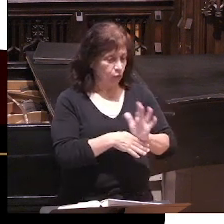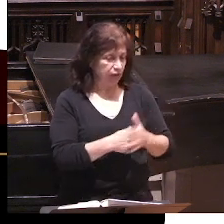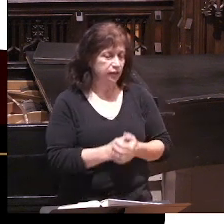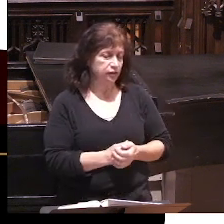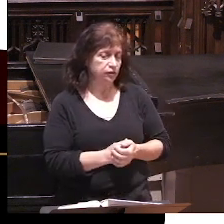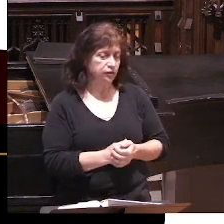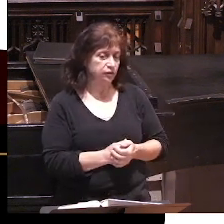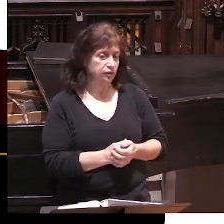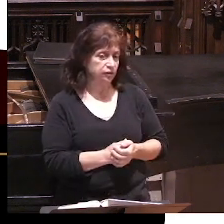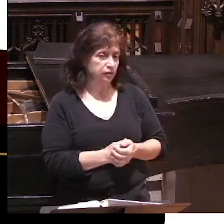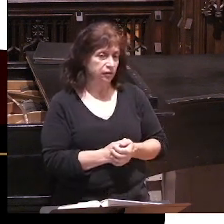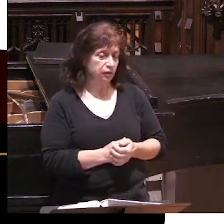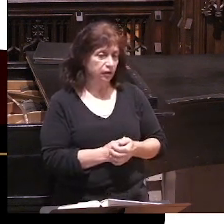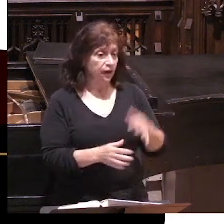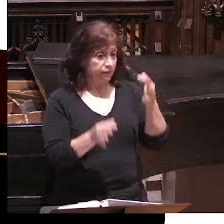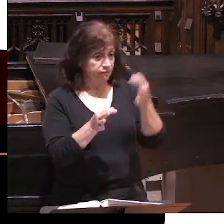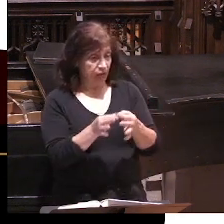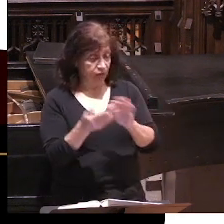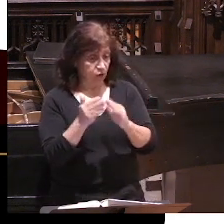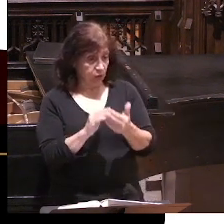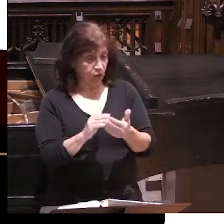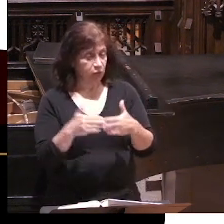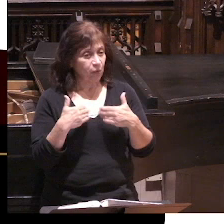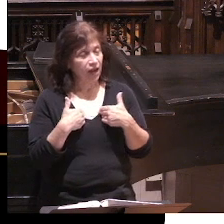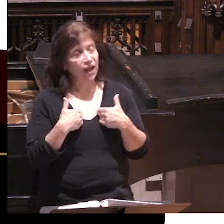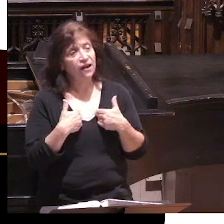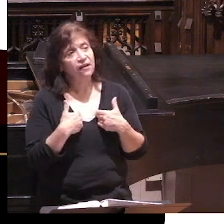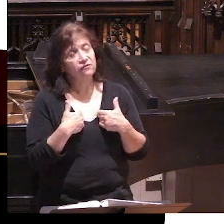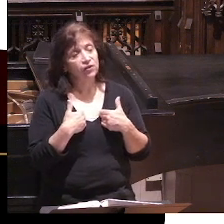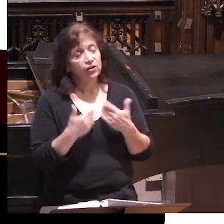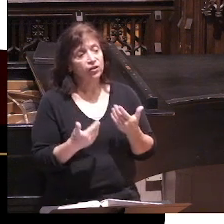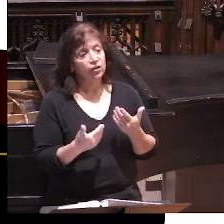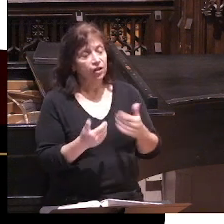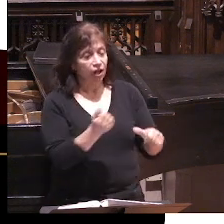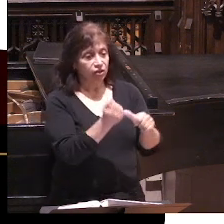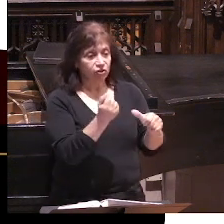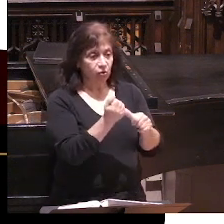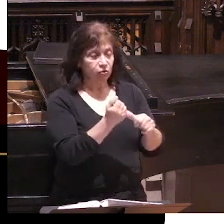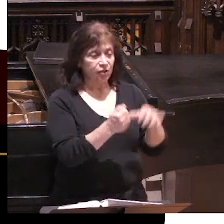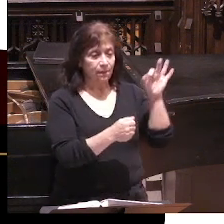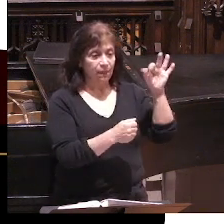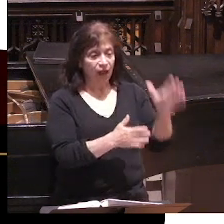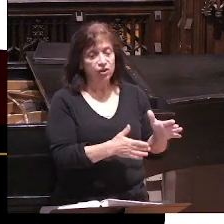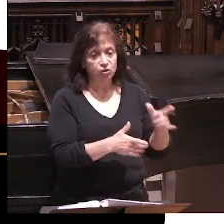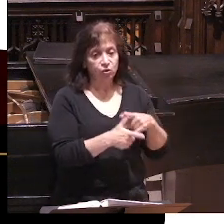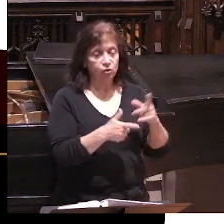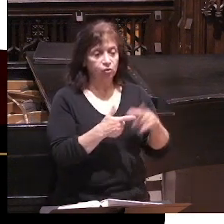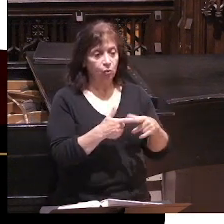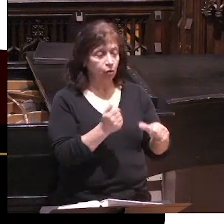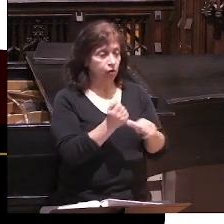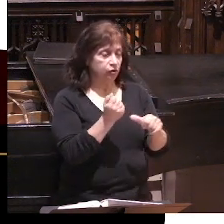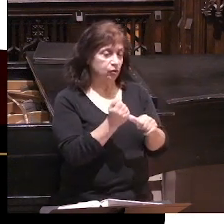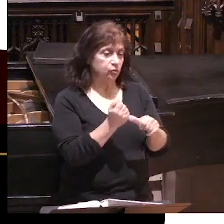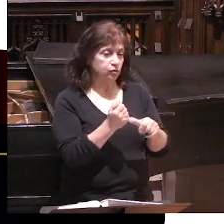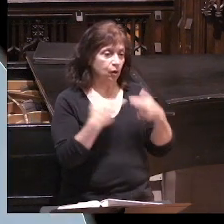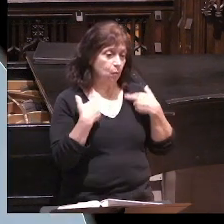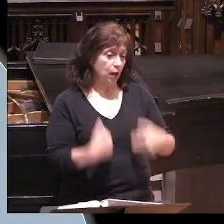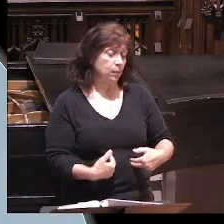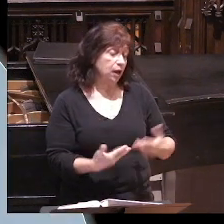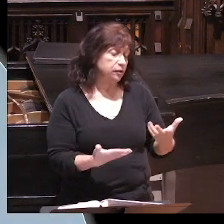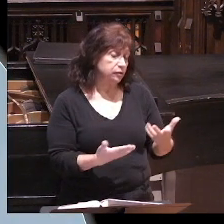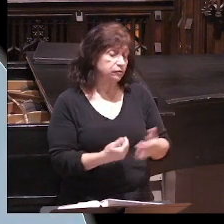film. In faith communities, we often refer to them as associate ministers or associate